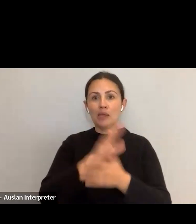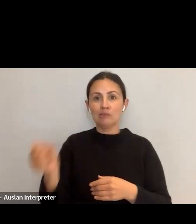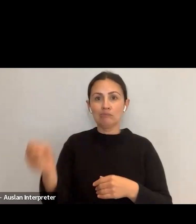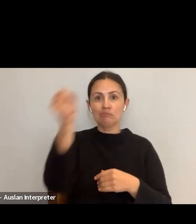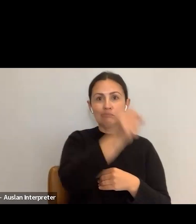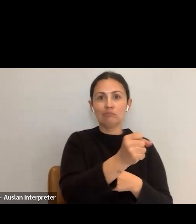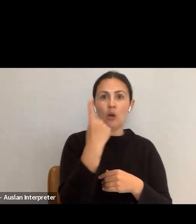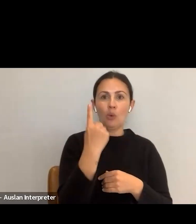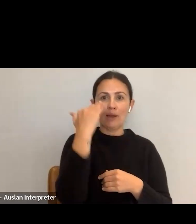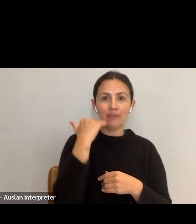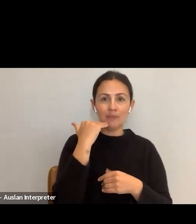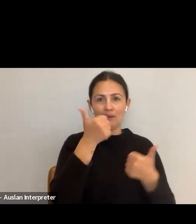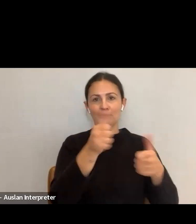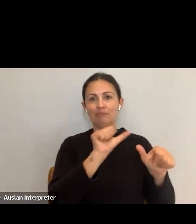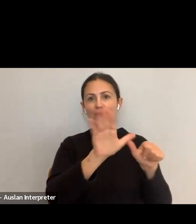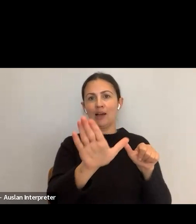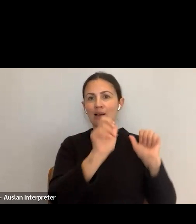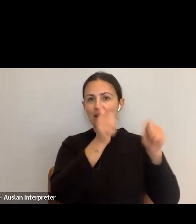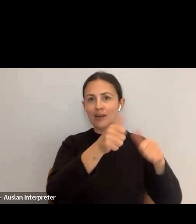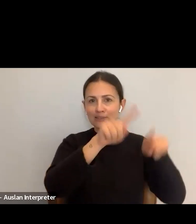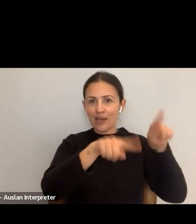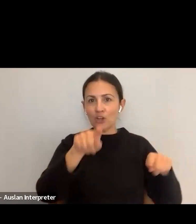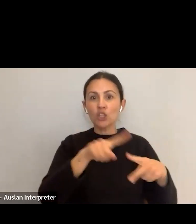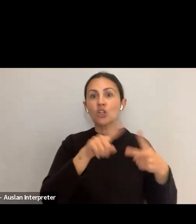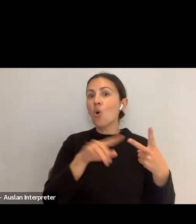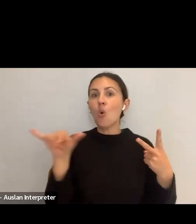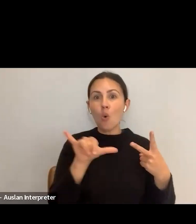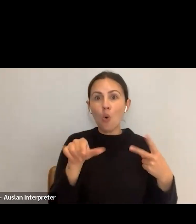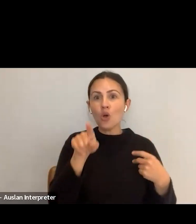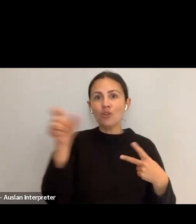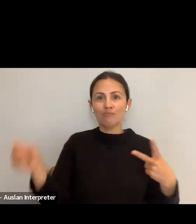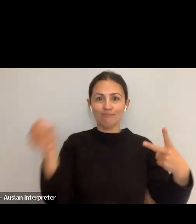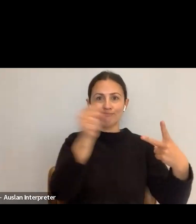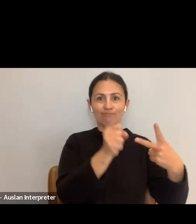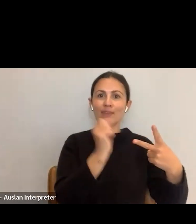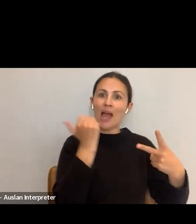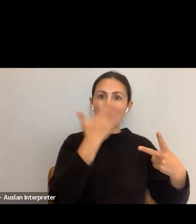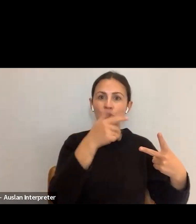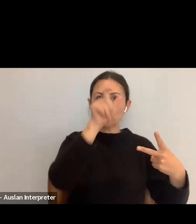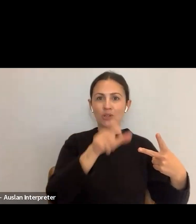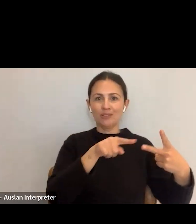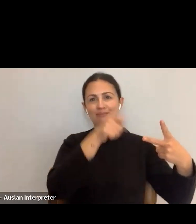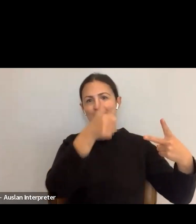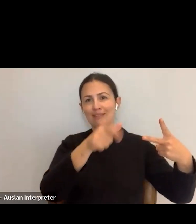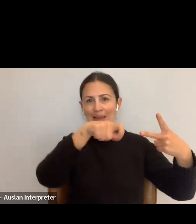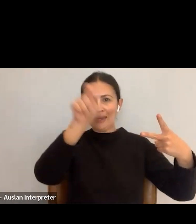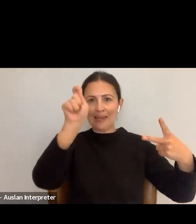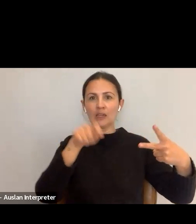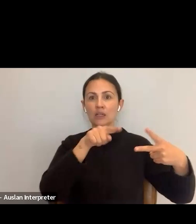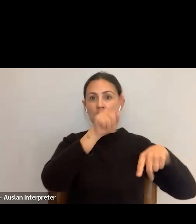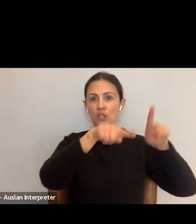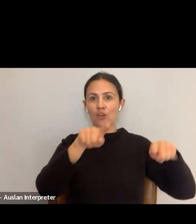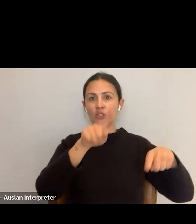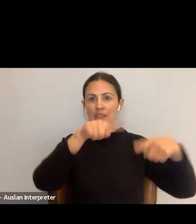all, which tends to be the go-to for too many institutions in this country. Somehow they feel like if they're tracking on a gender